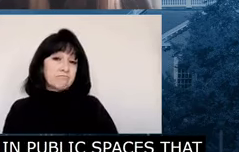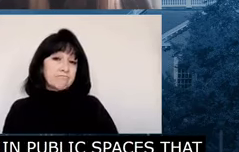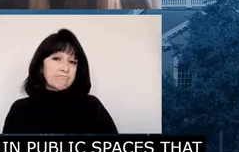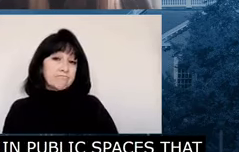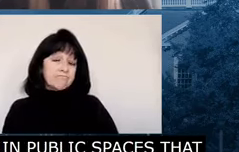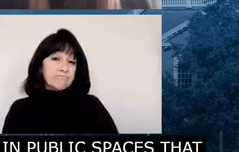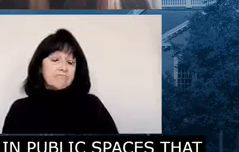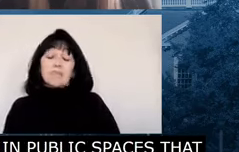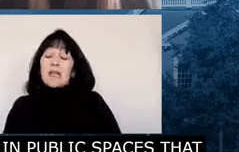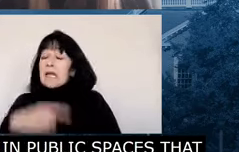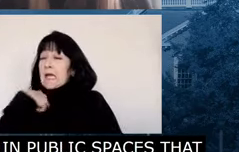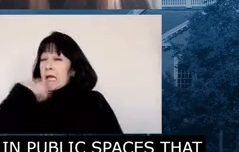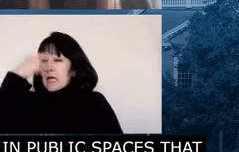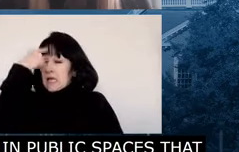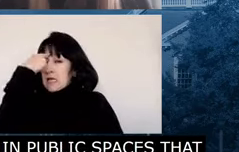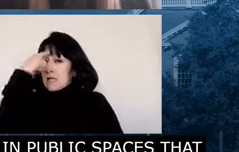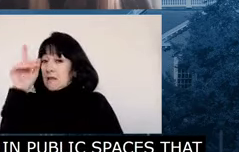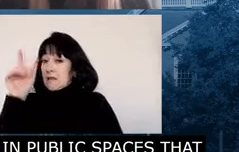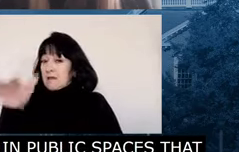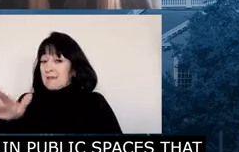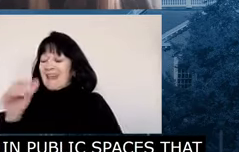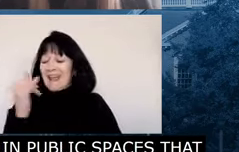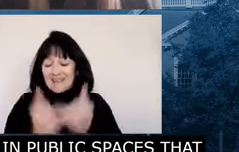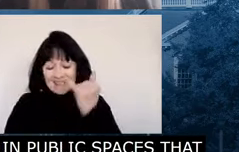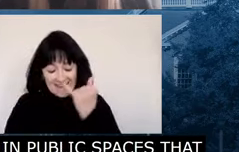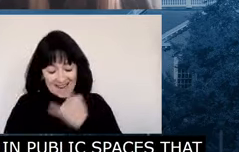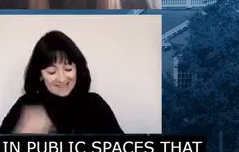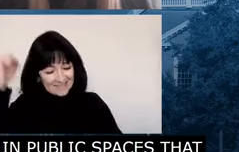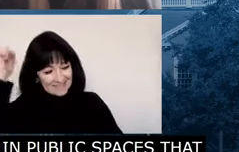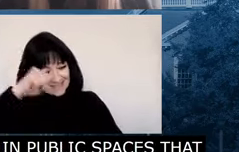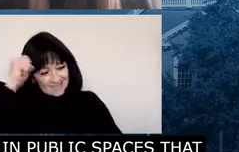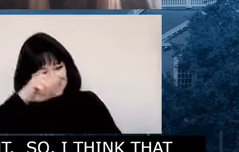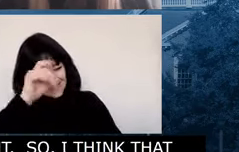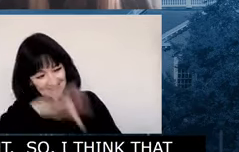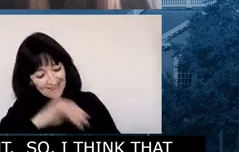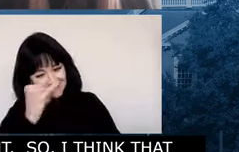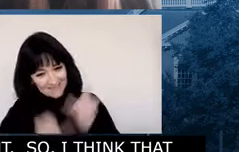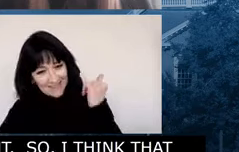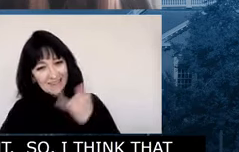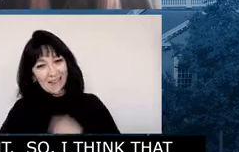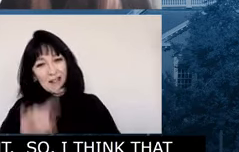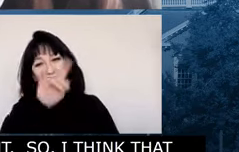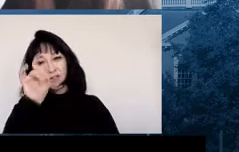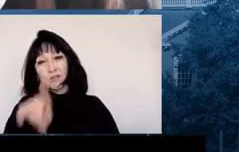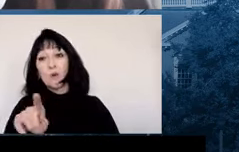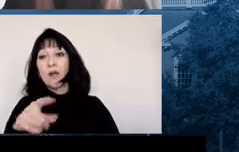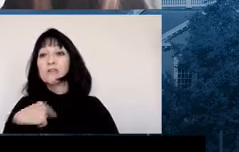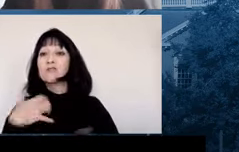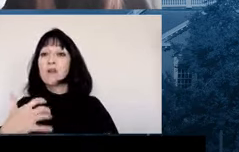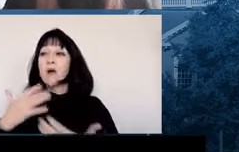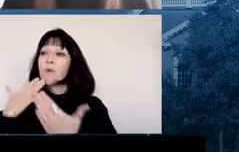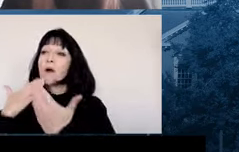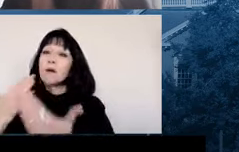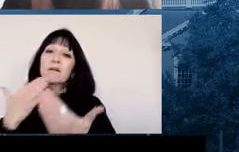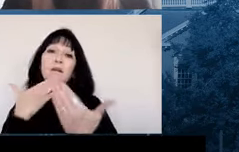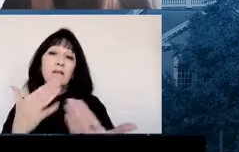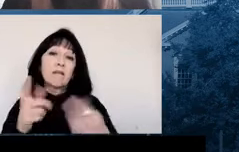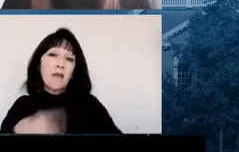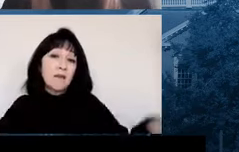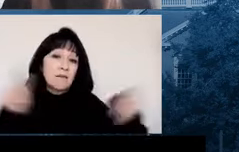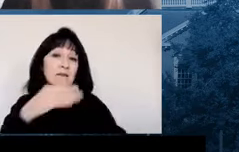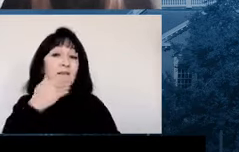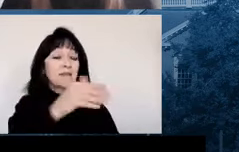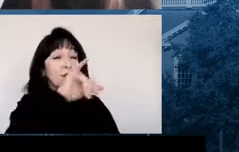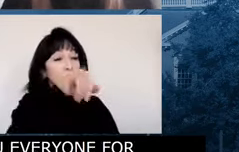So I think that was the last. Yep. That was the Last last one. question. So thank you everyone for joining us. Thank you to AJ and